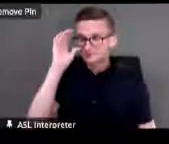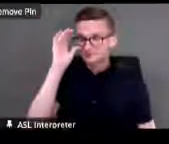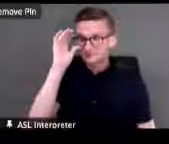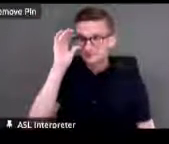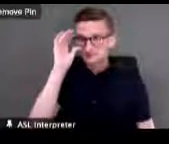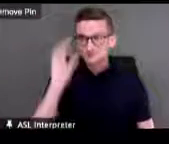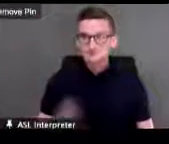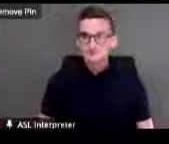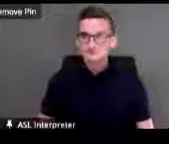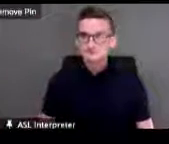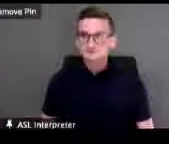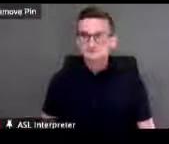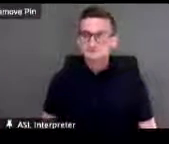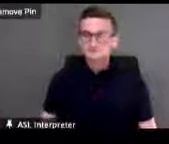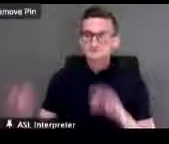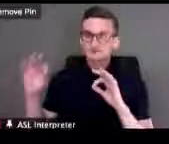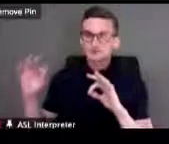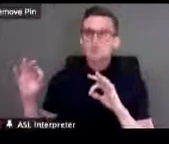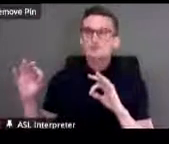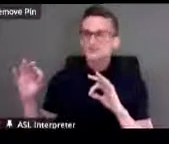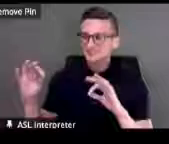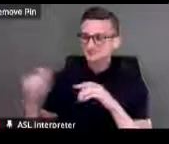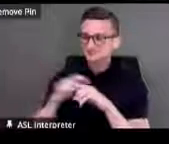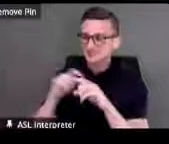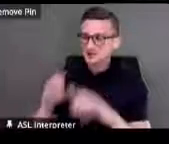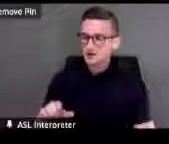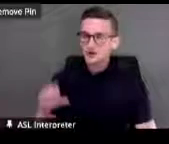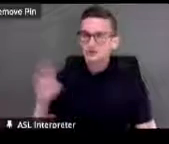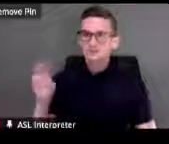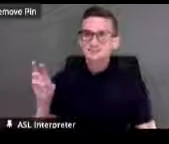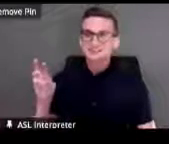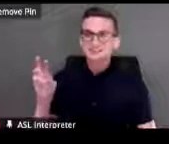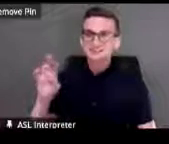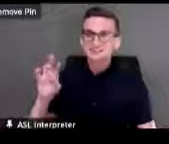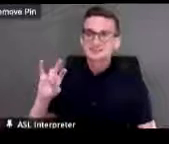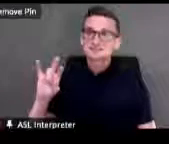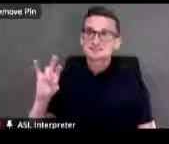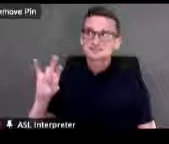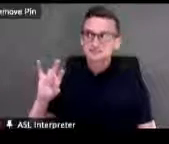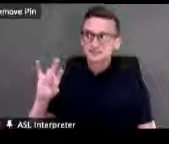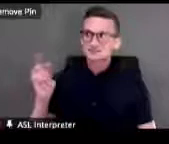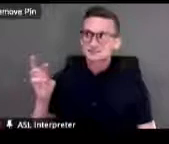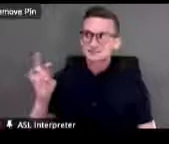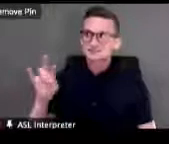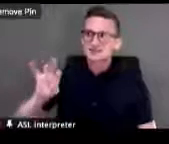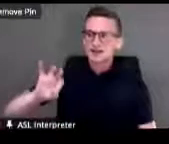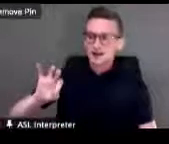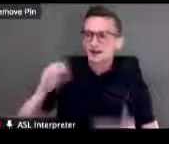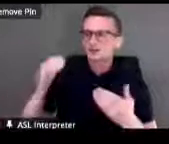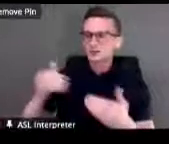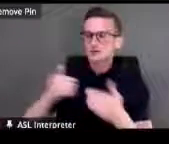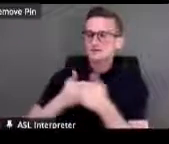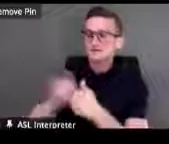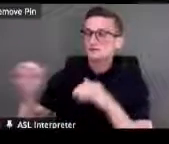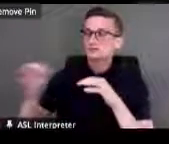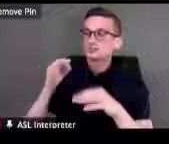Perfect. Caller 7679, if you will please follow the prompts to unmute at this time by pressing star